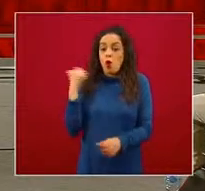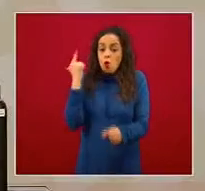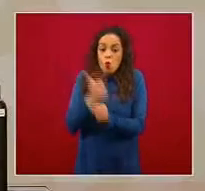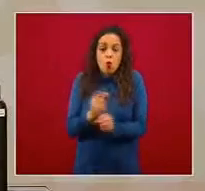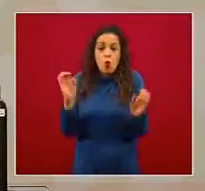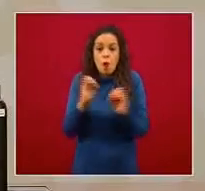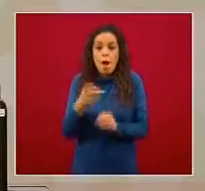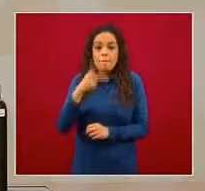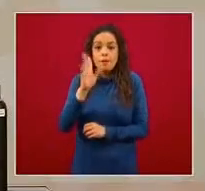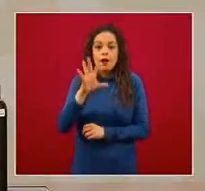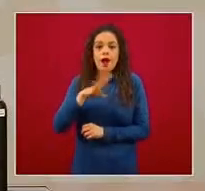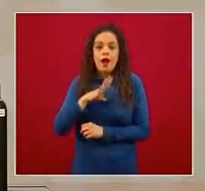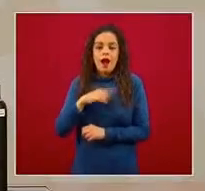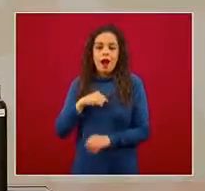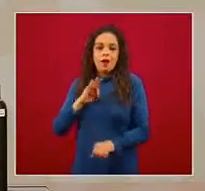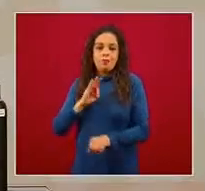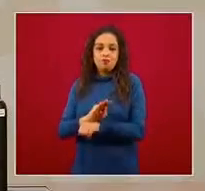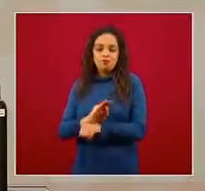I'm protected.